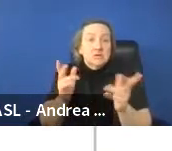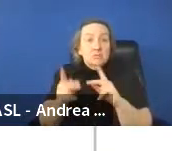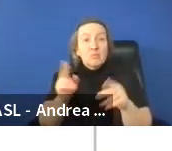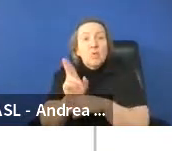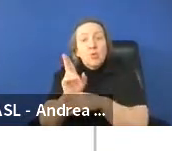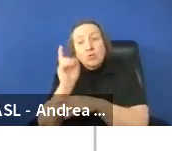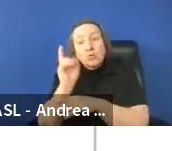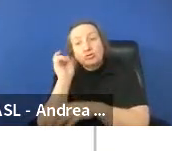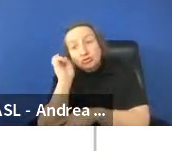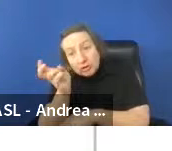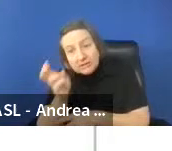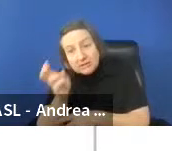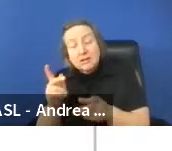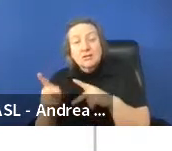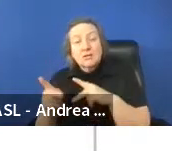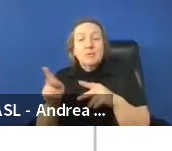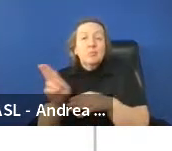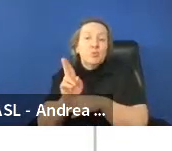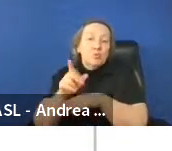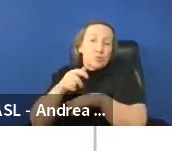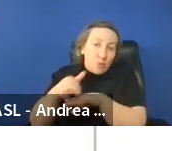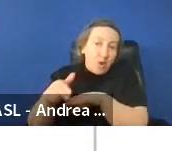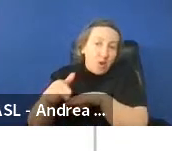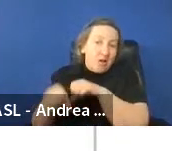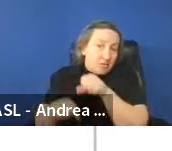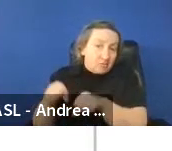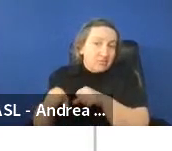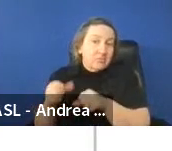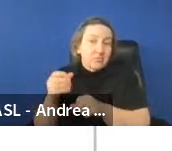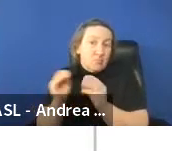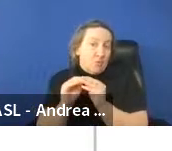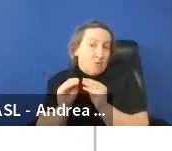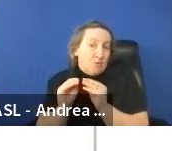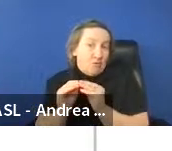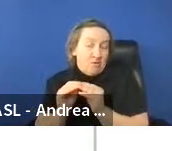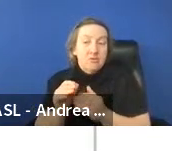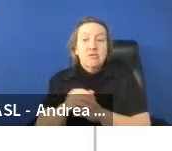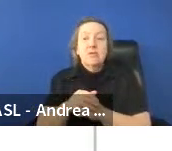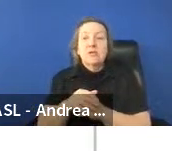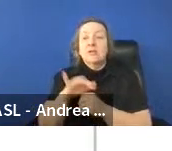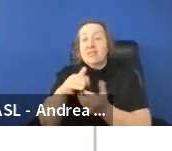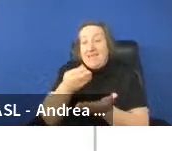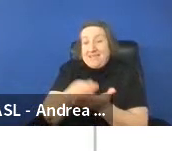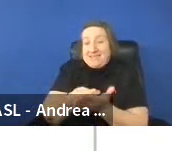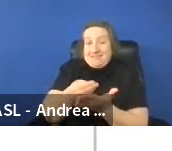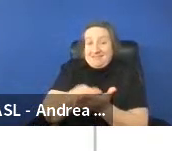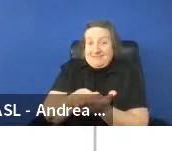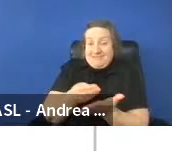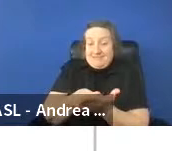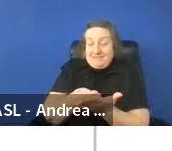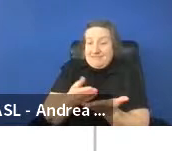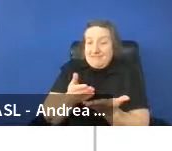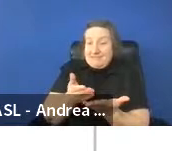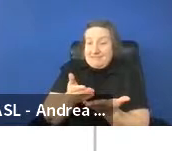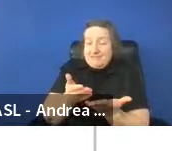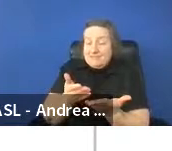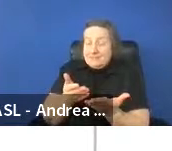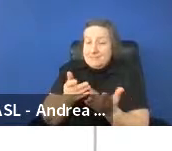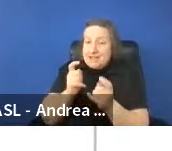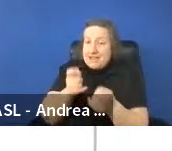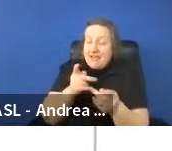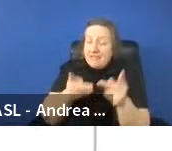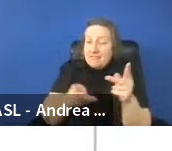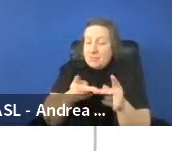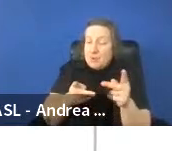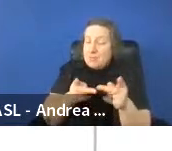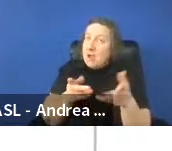transit and more robust use of walking and riding. And that economic driver, and there are some really,